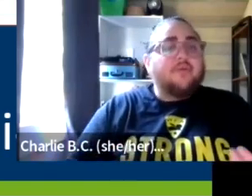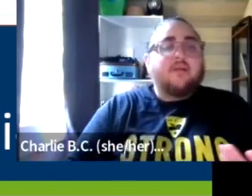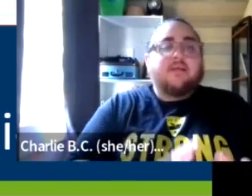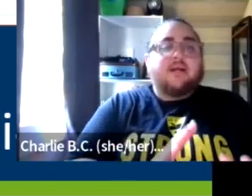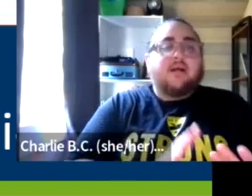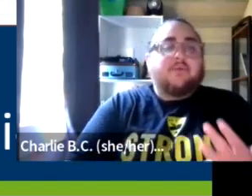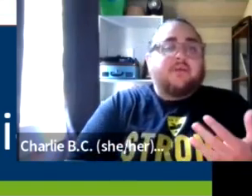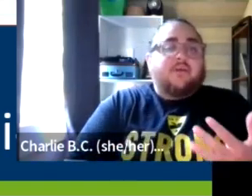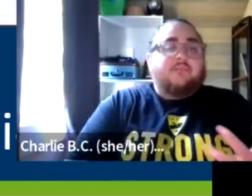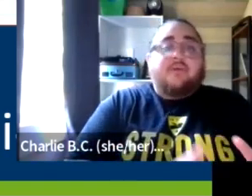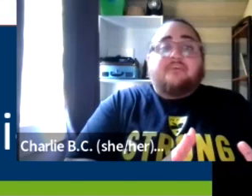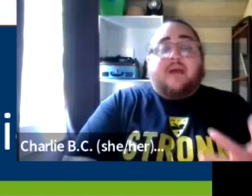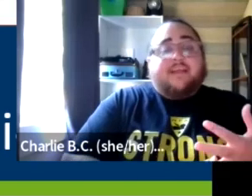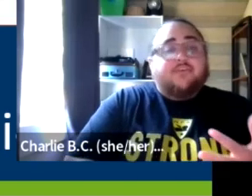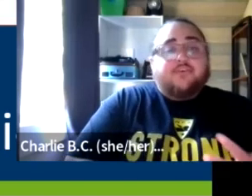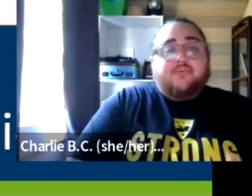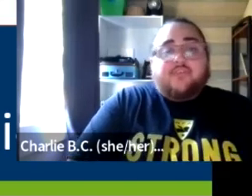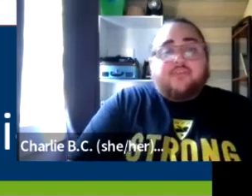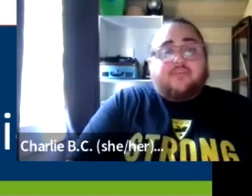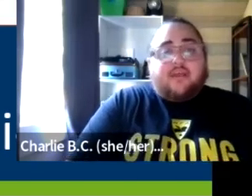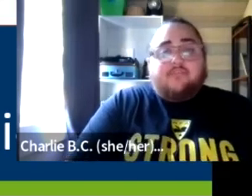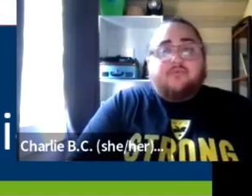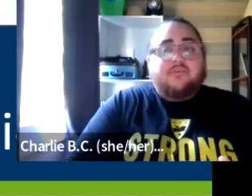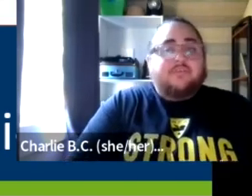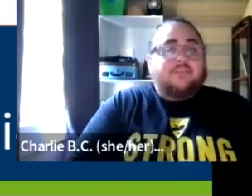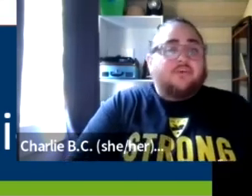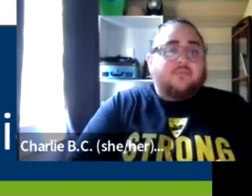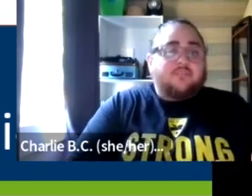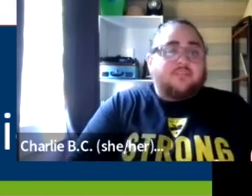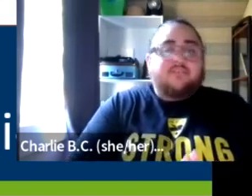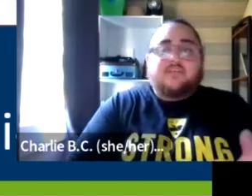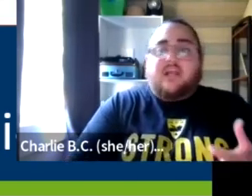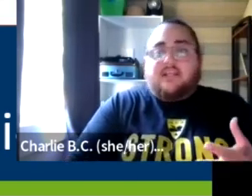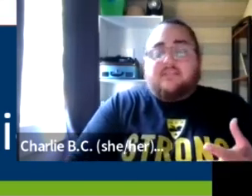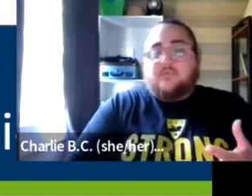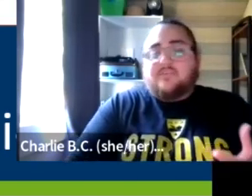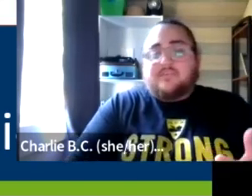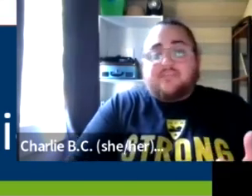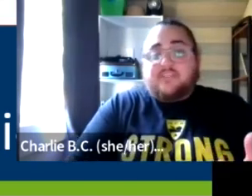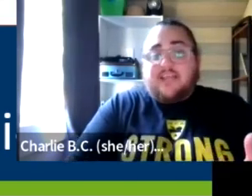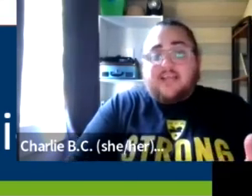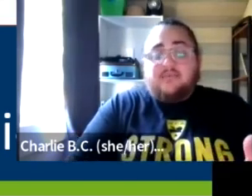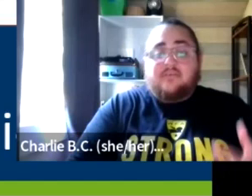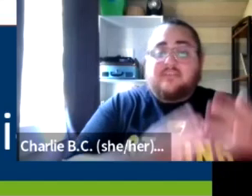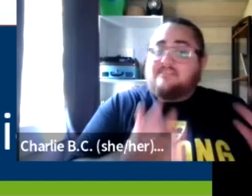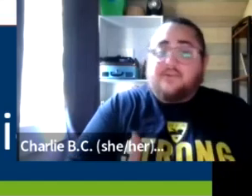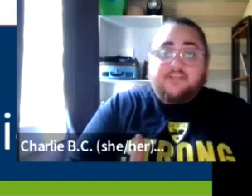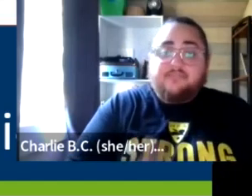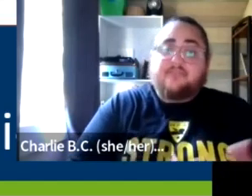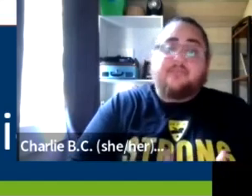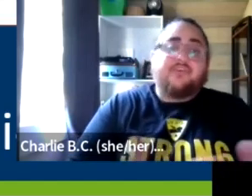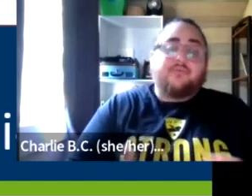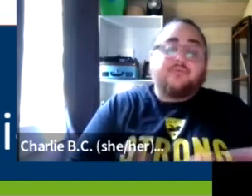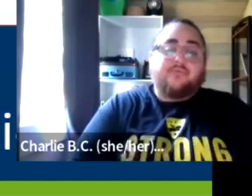one or the other. If you have a minor youth in your life who is facing homelessness, there's a guide more specific to that, because that's